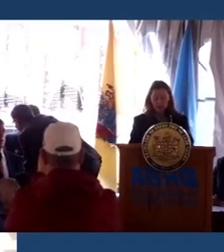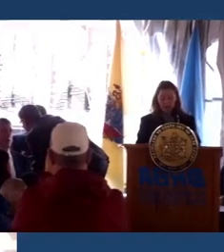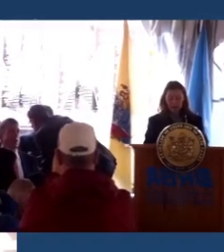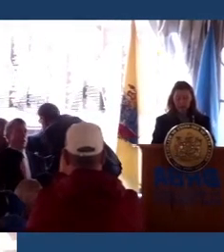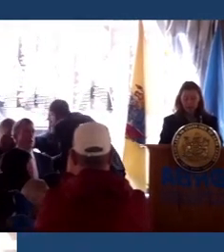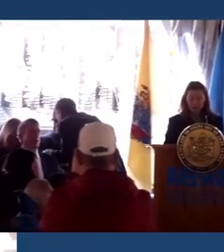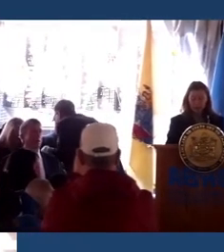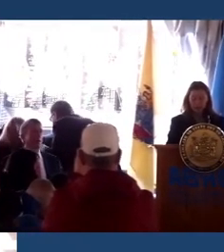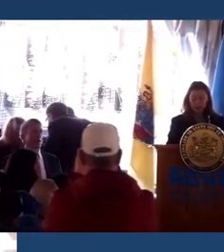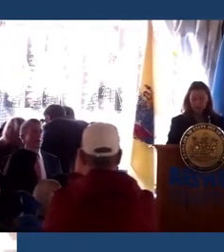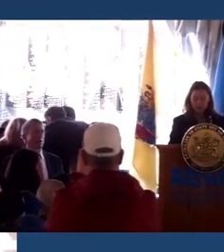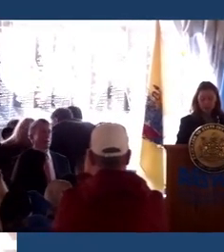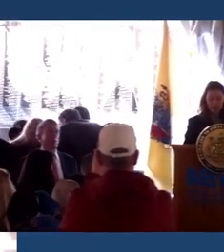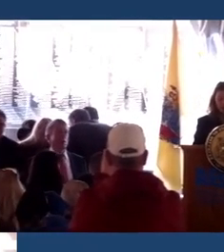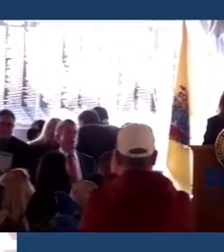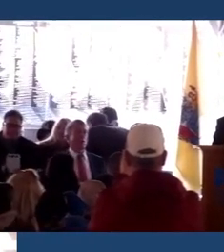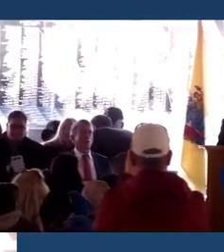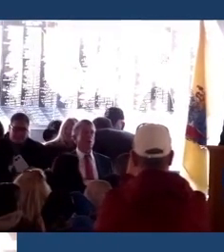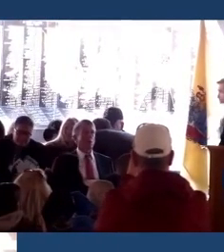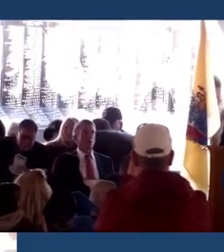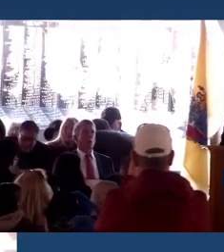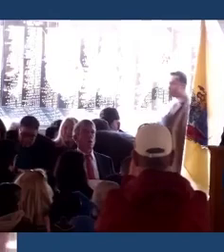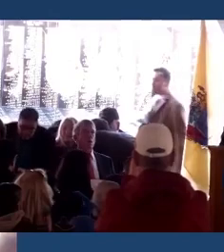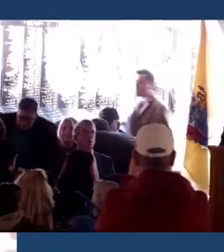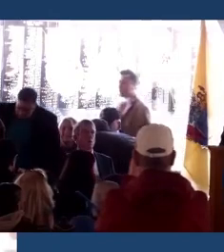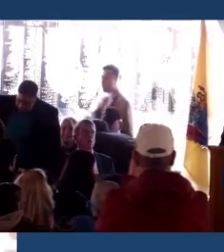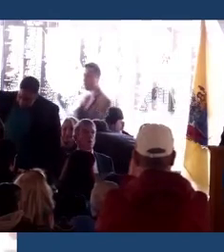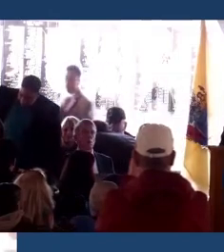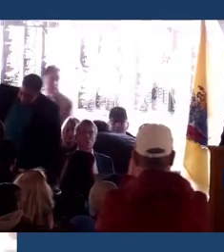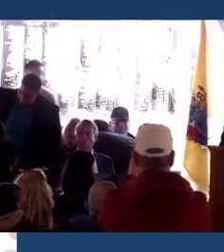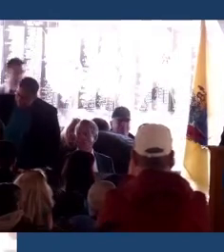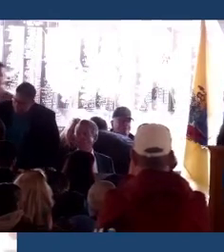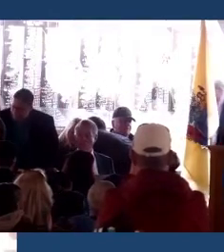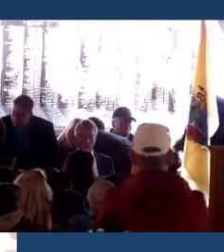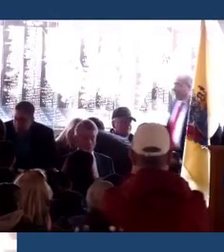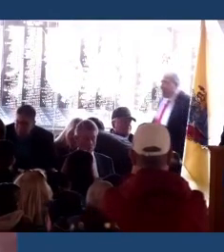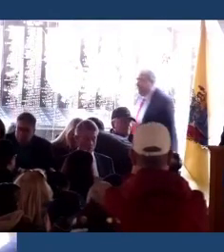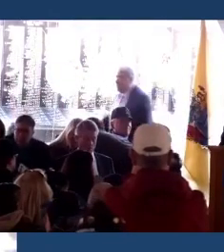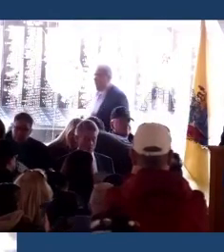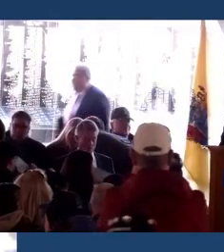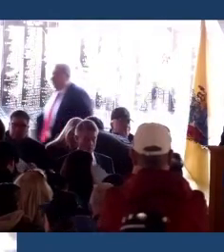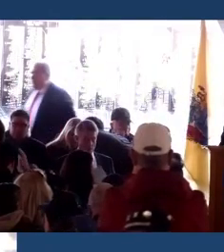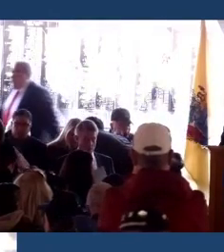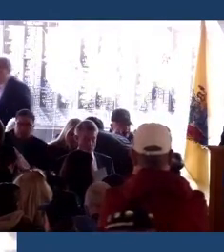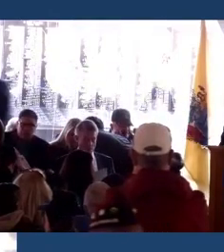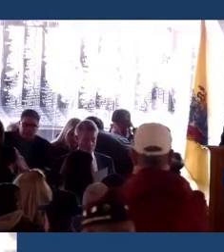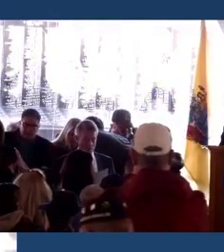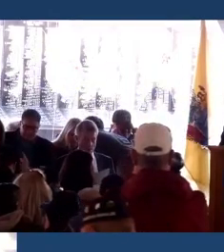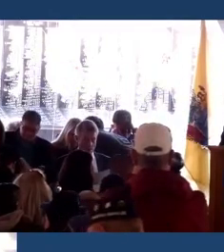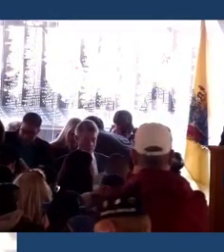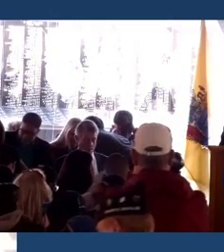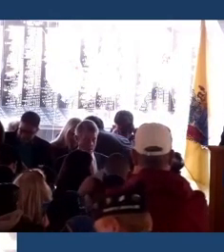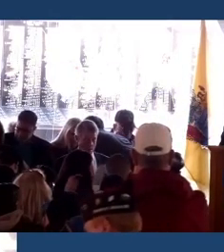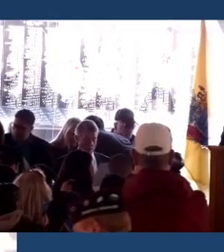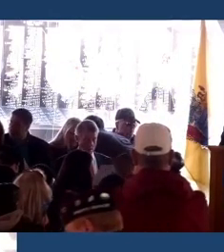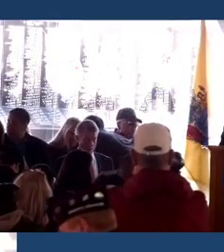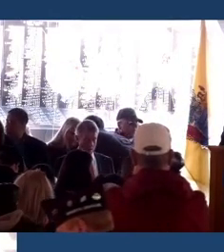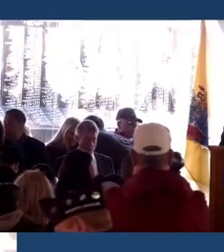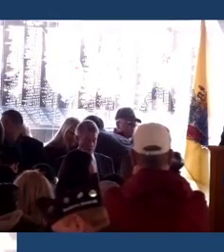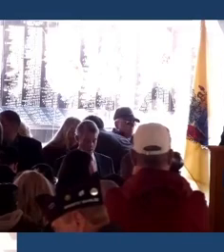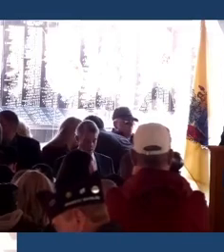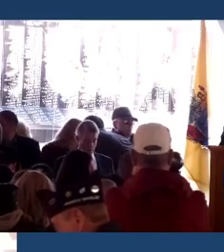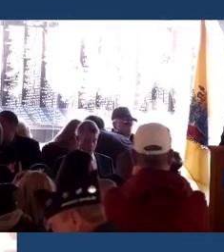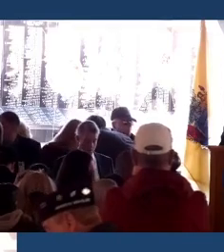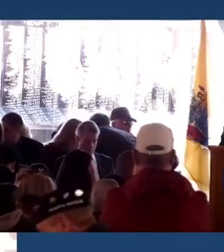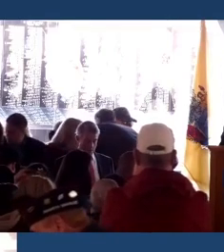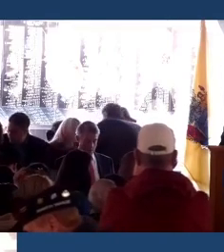made and the courage it took to defend our freedom. This year marked the 70th year since the Korean Armistice Agreement